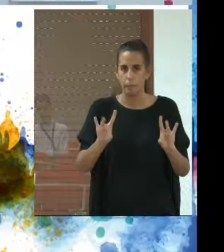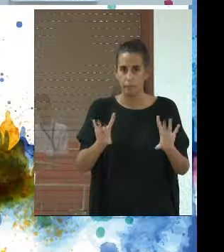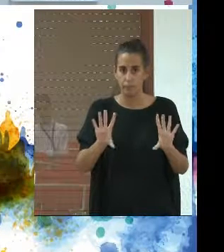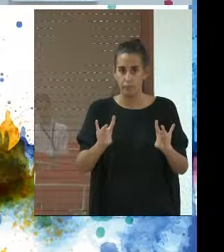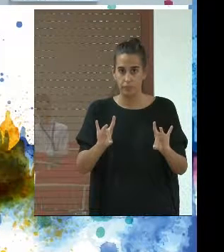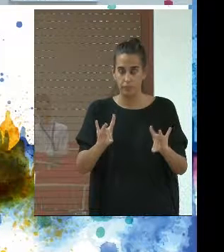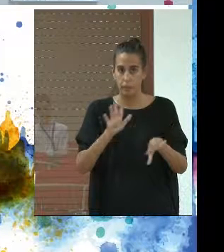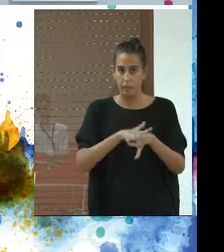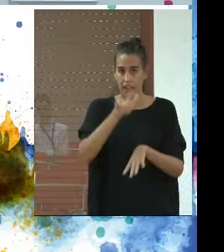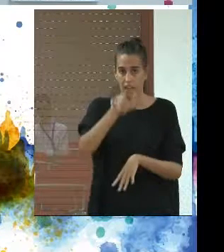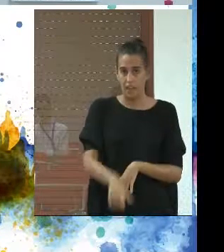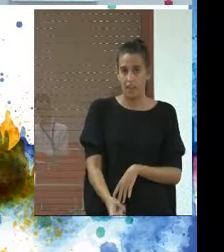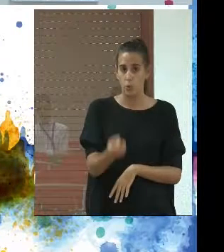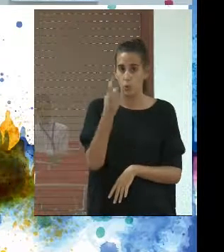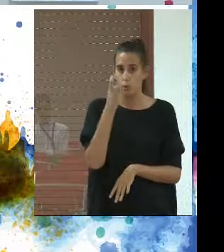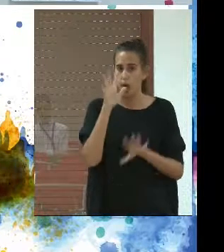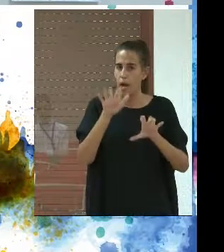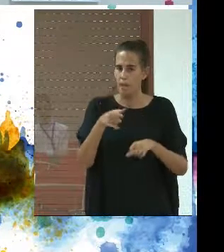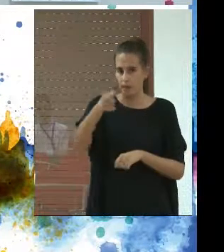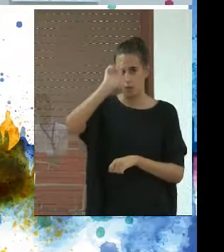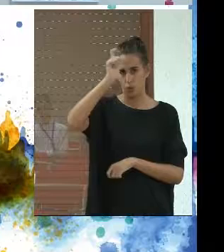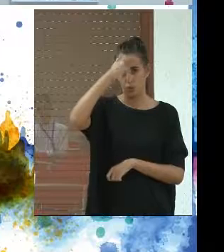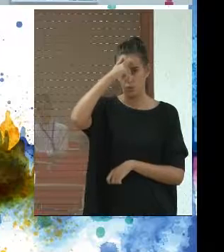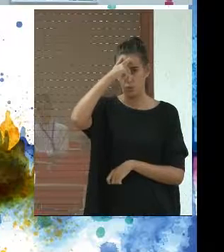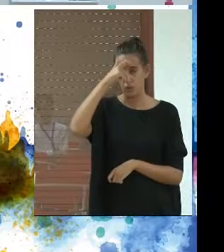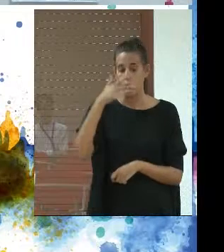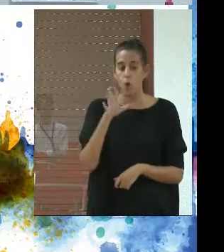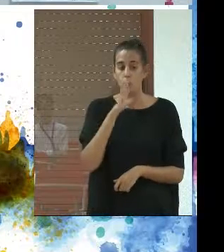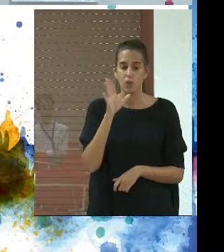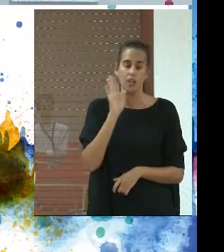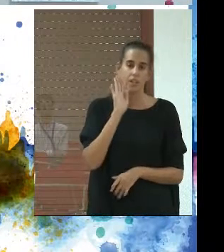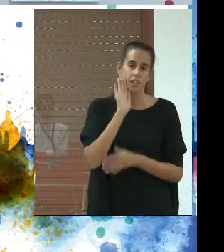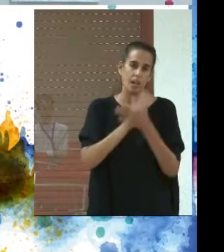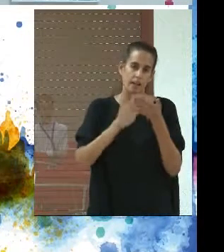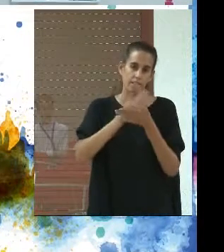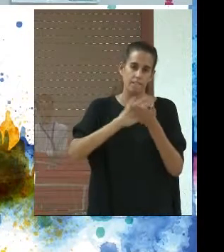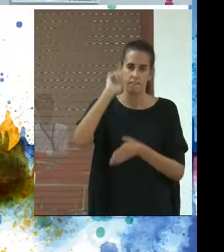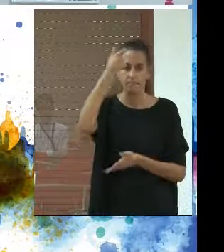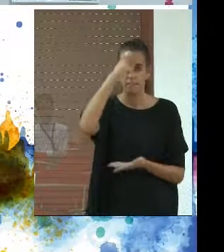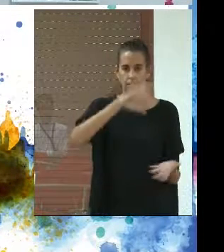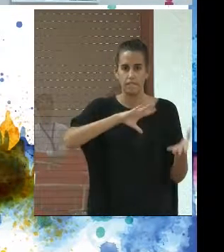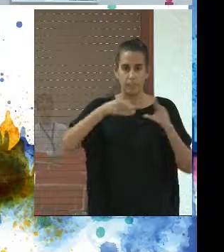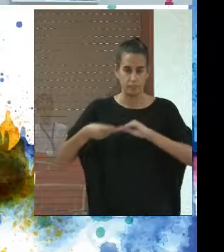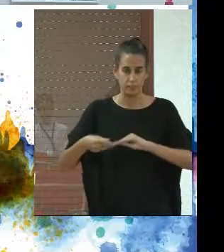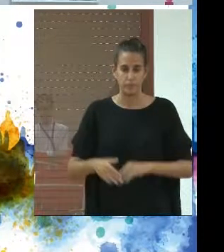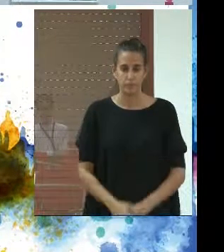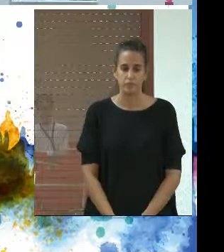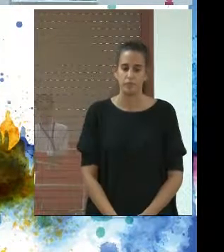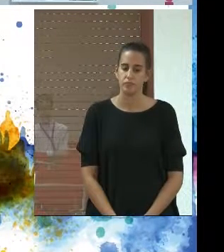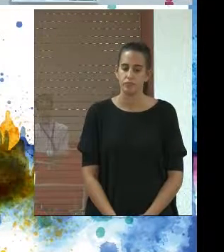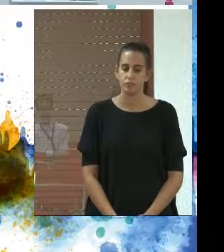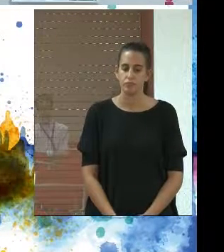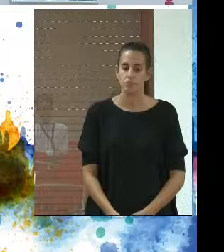an haptic perception so that the student can learn the concept. That's why I mentioned before